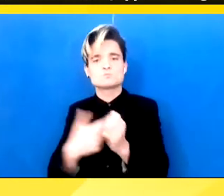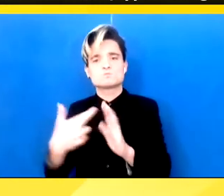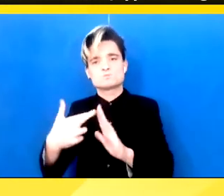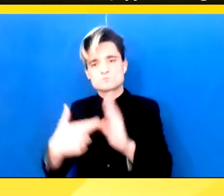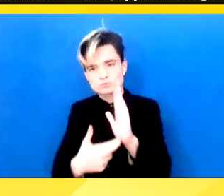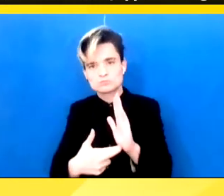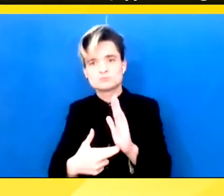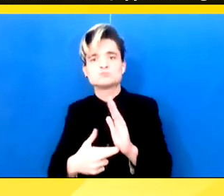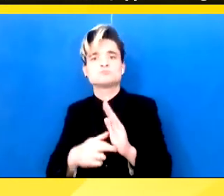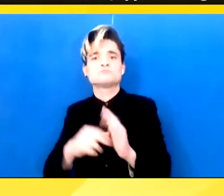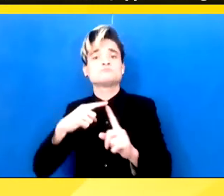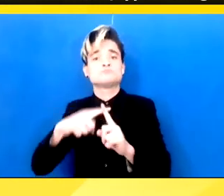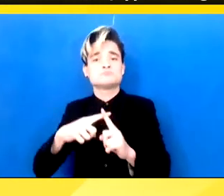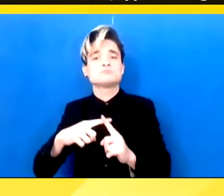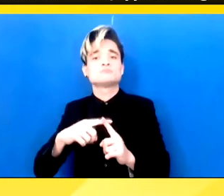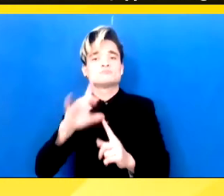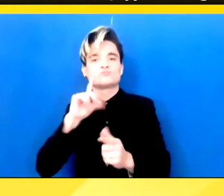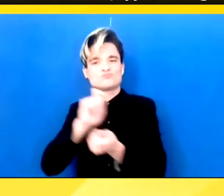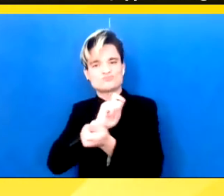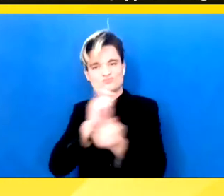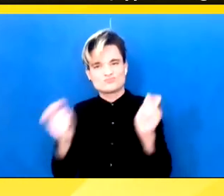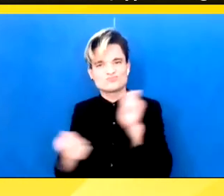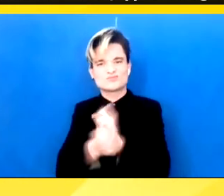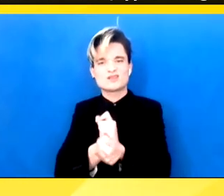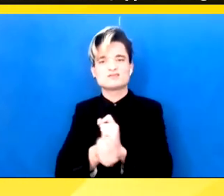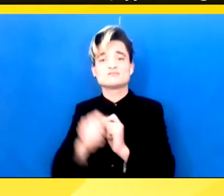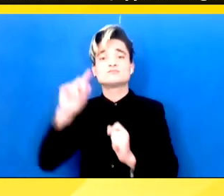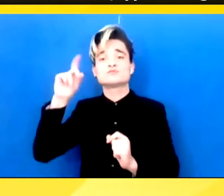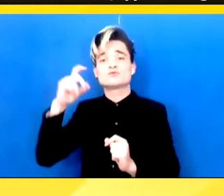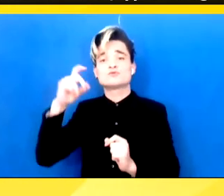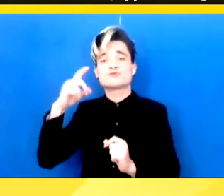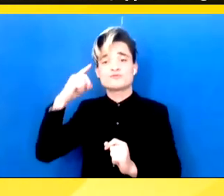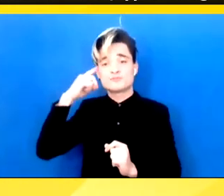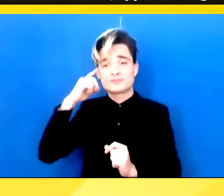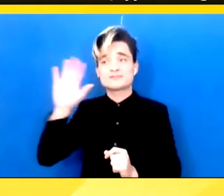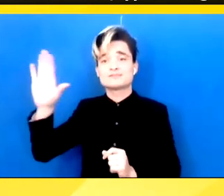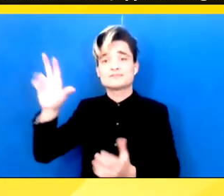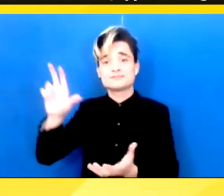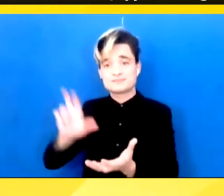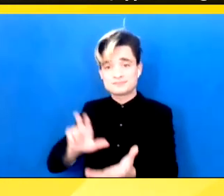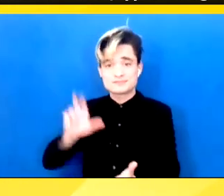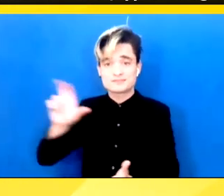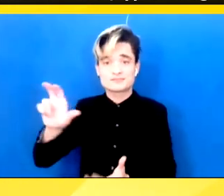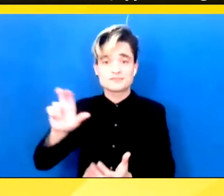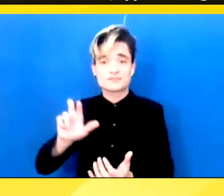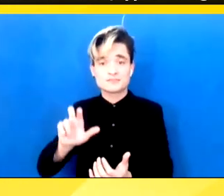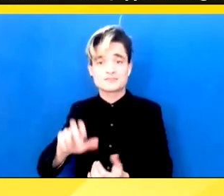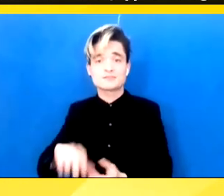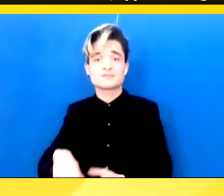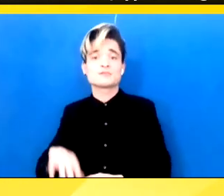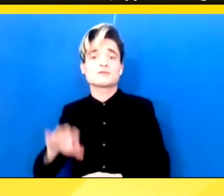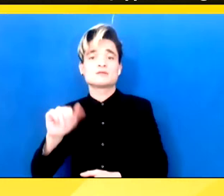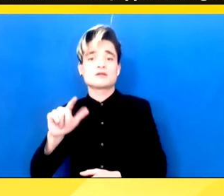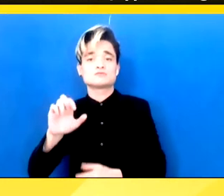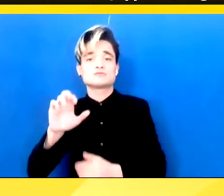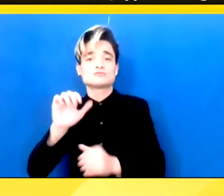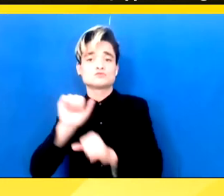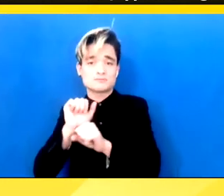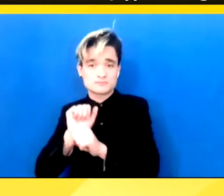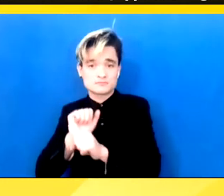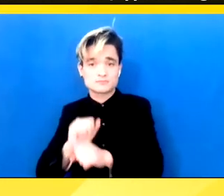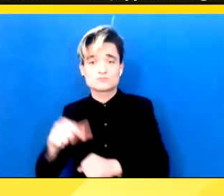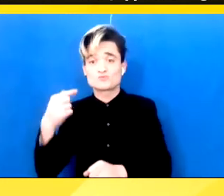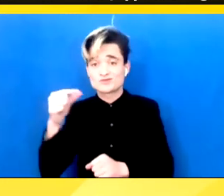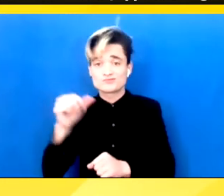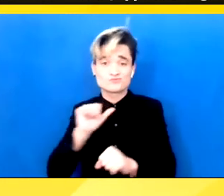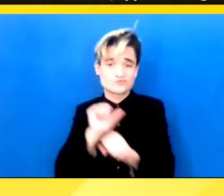when the government invests in care jobs and green infrastructure jobs into union jobs, and we can win $15